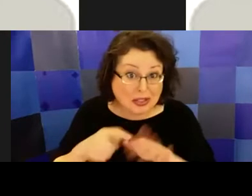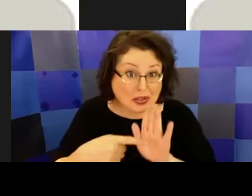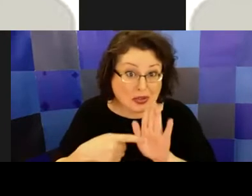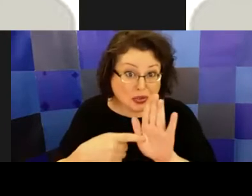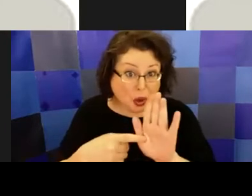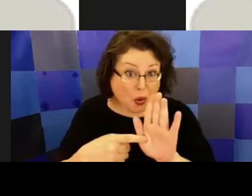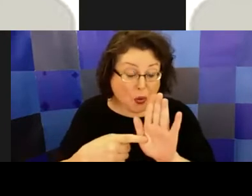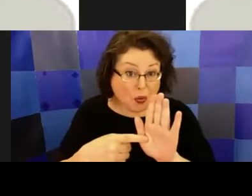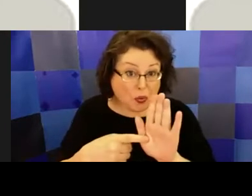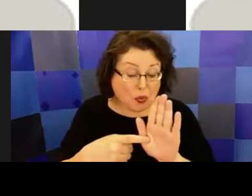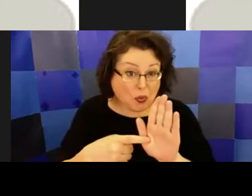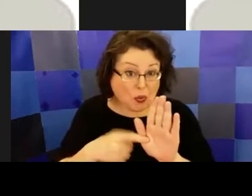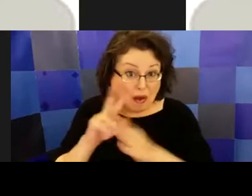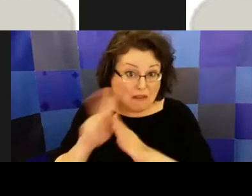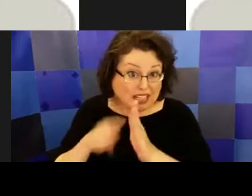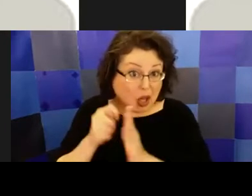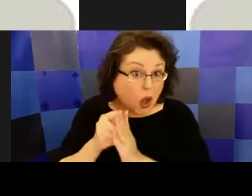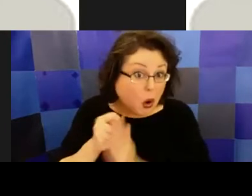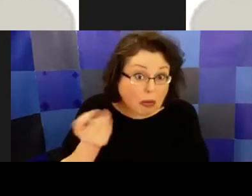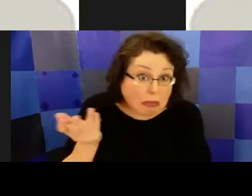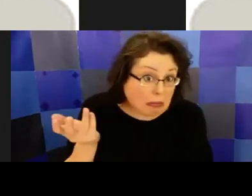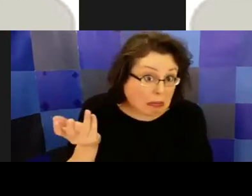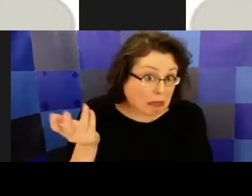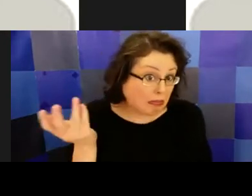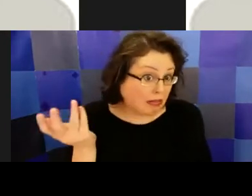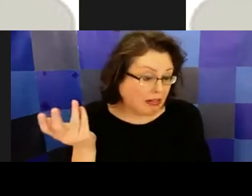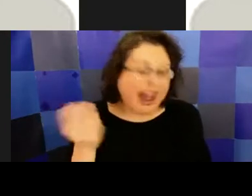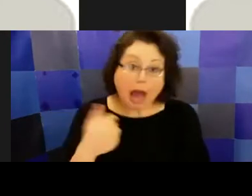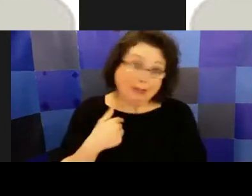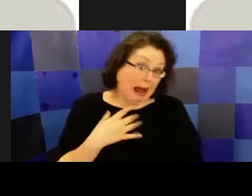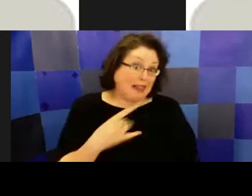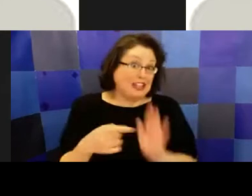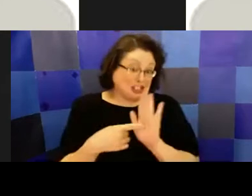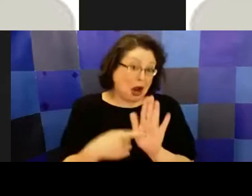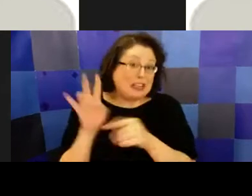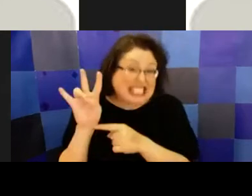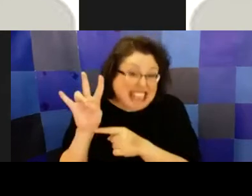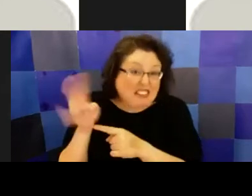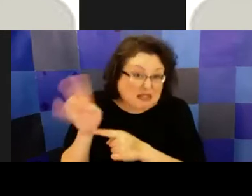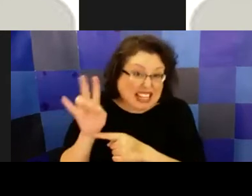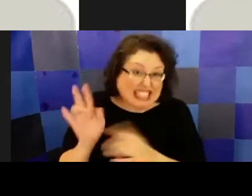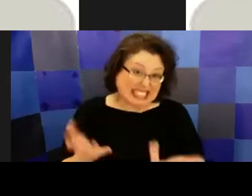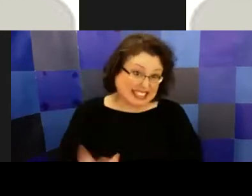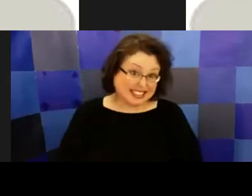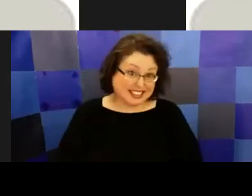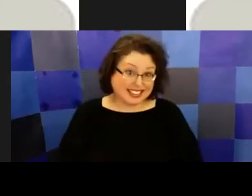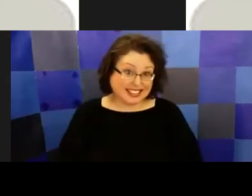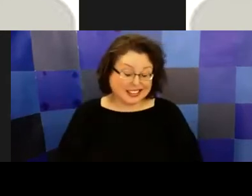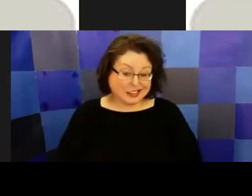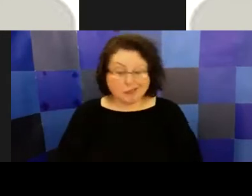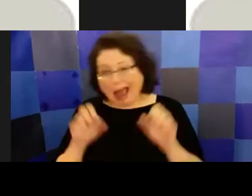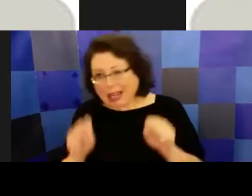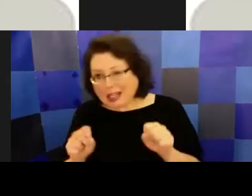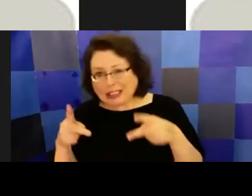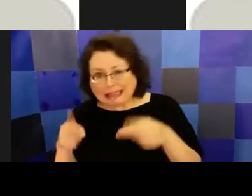this video. I'd like to show about 7 minutes, but I can cut it a bit